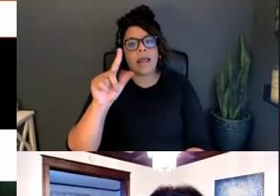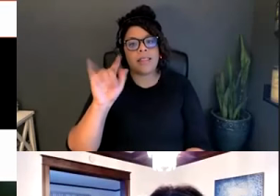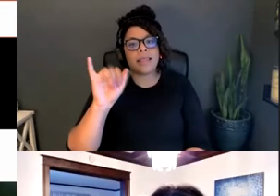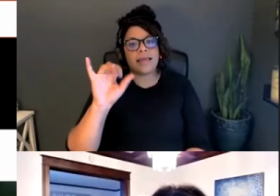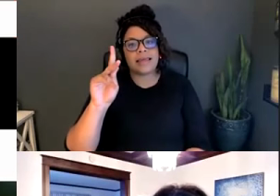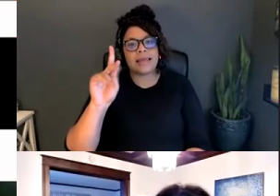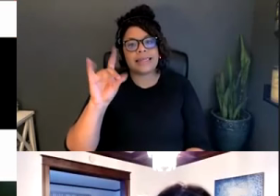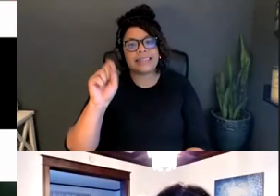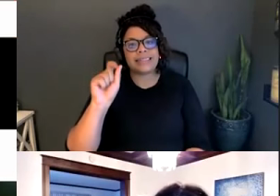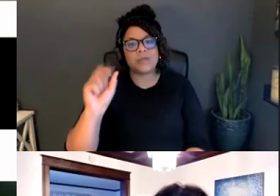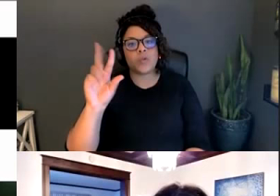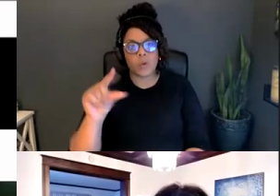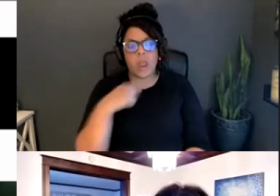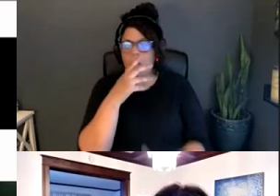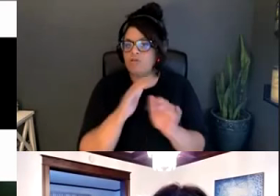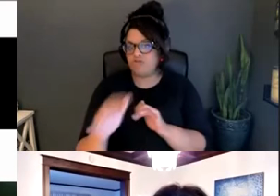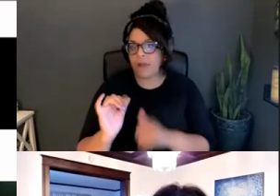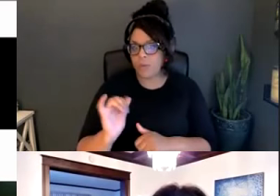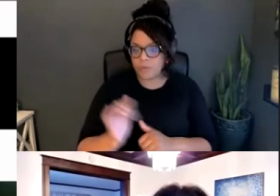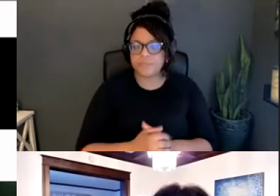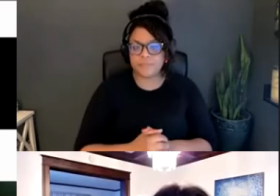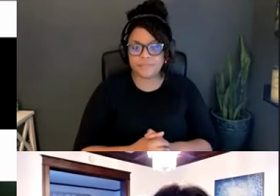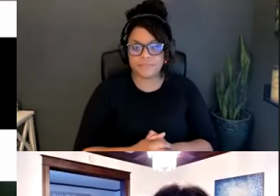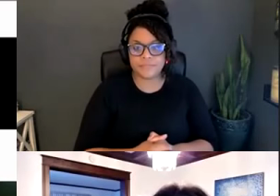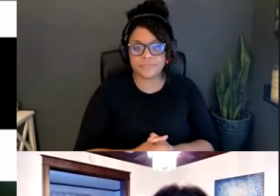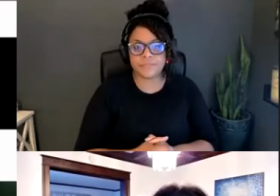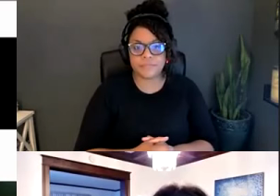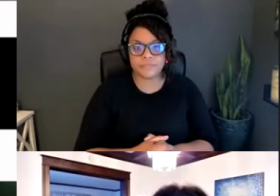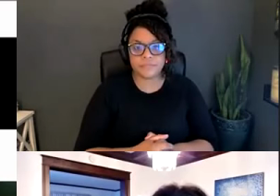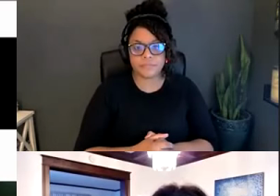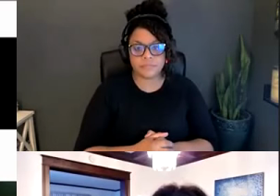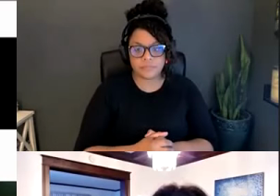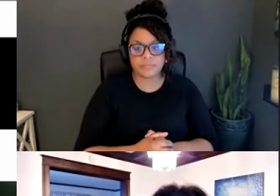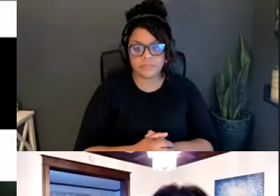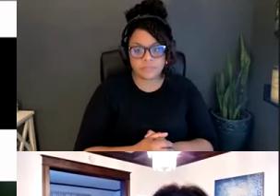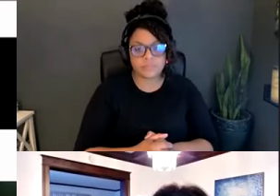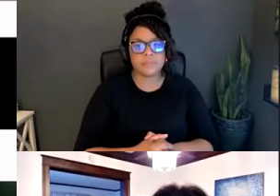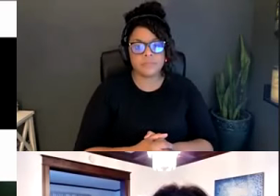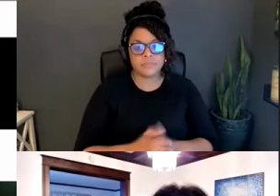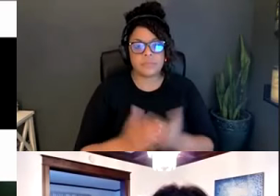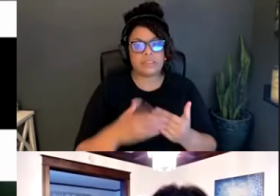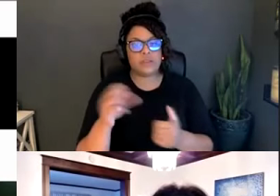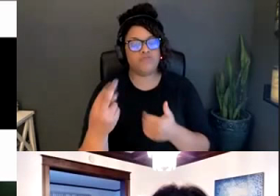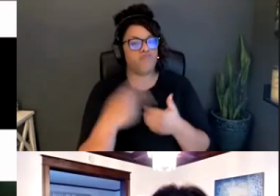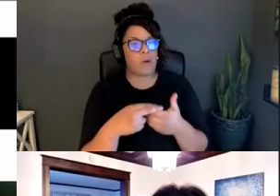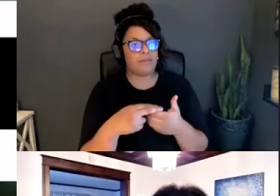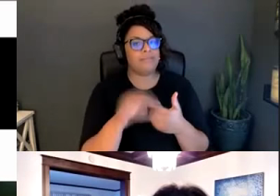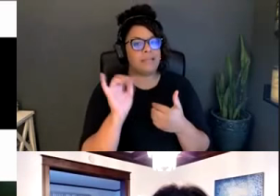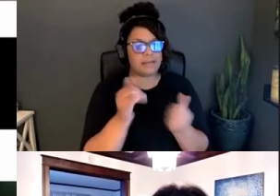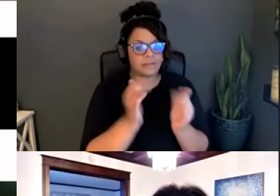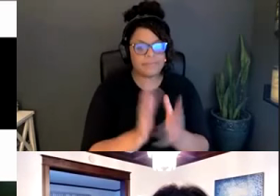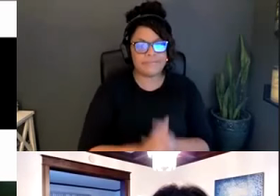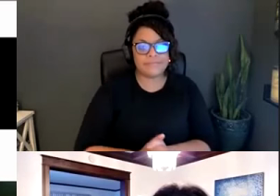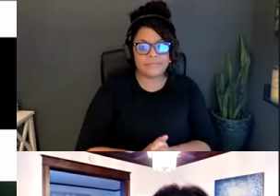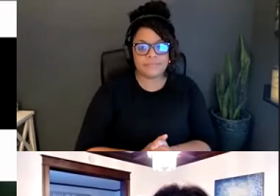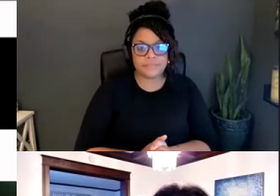info@healthikids.org. I'm gonna put the link in the chat for you all as well. So you can join that way. And